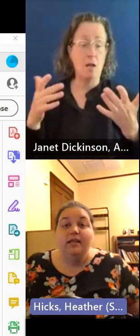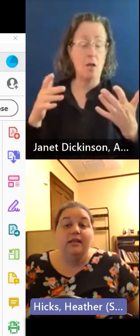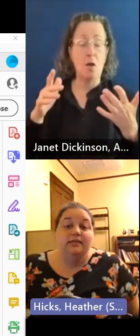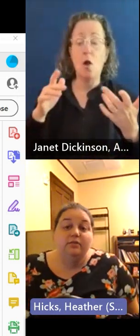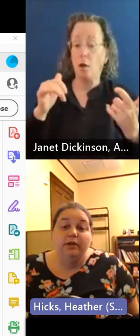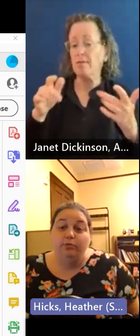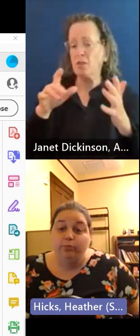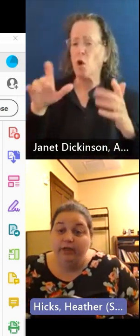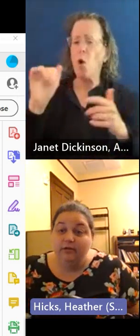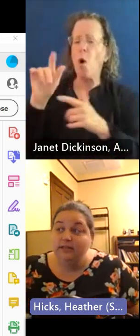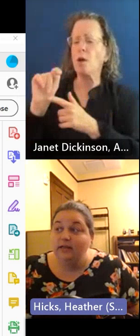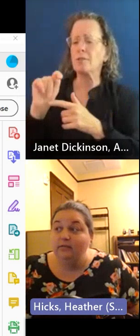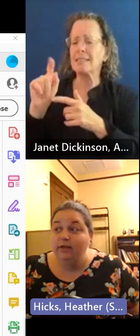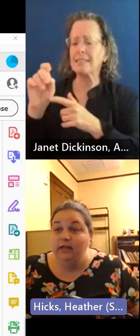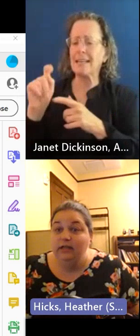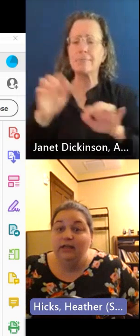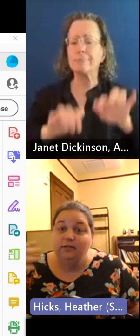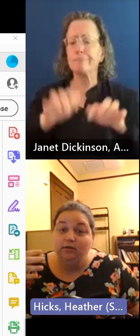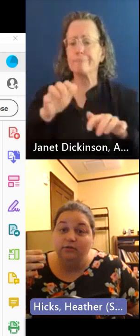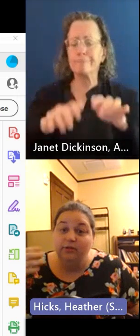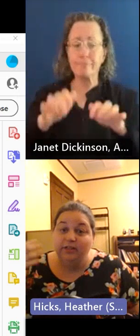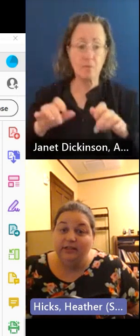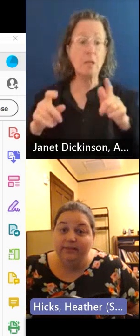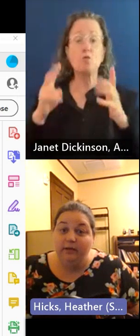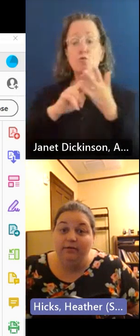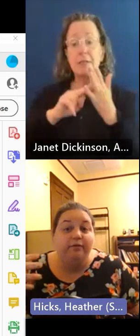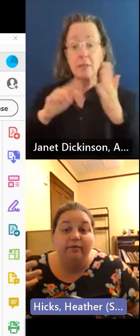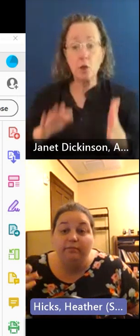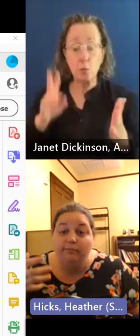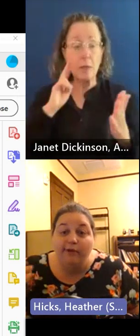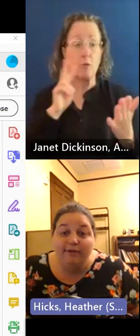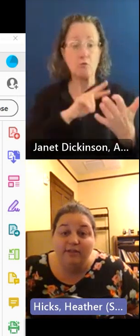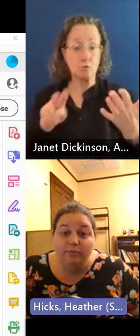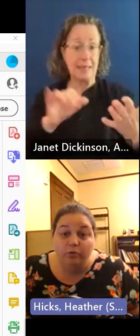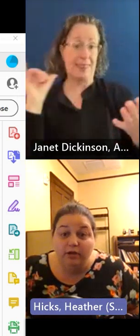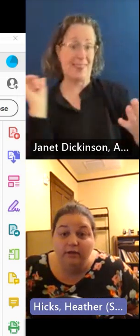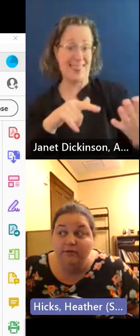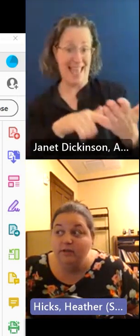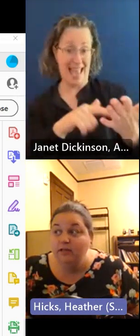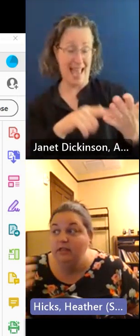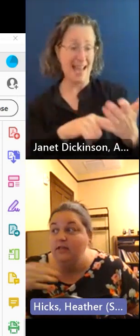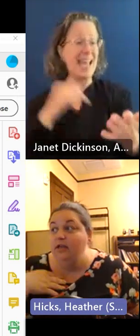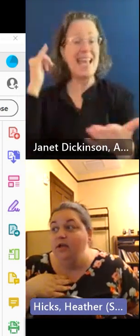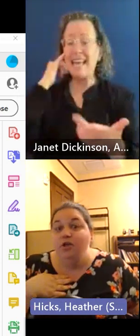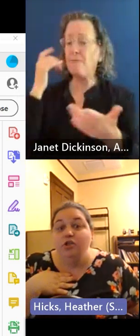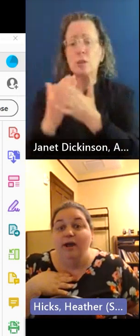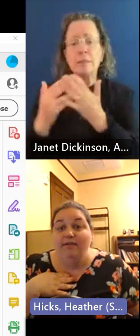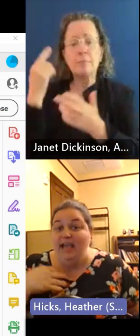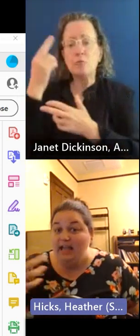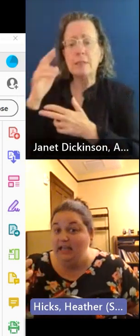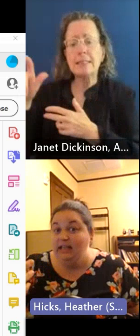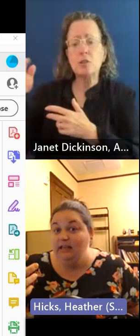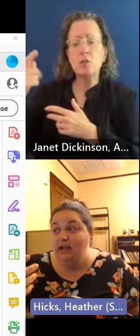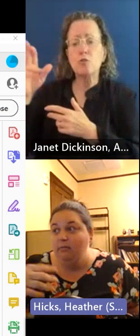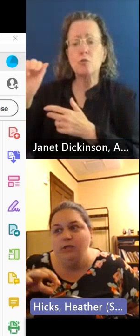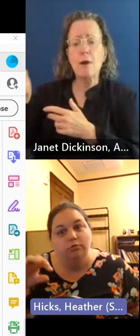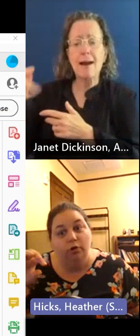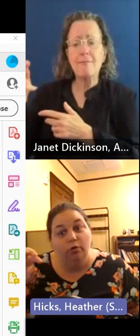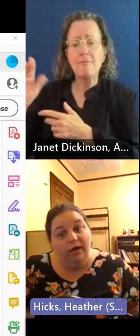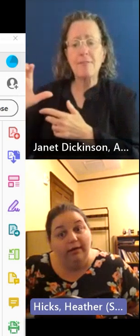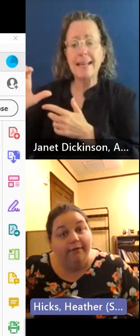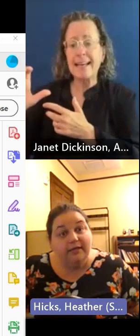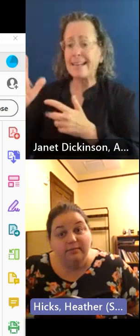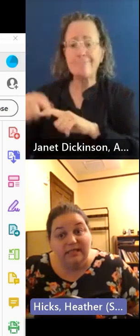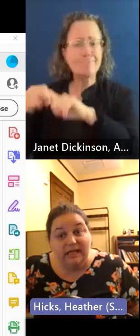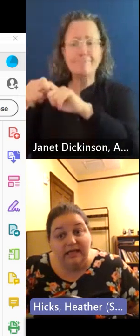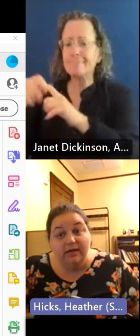be. This is what a reader is going to read. It's also what it's going to appear if the graphic stops working for some reason. So having anything there makes you know